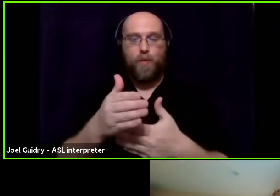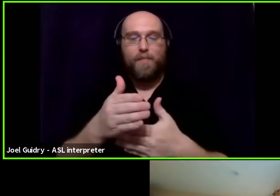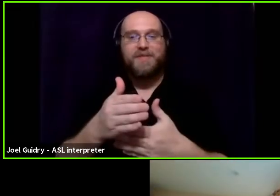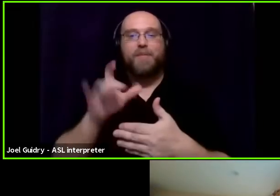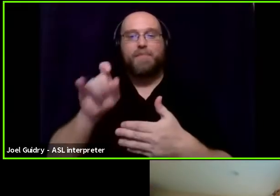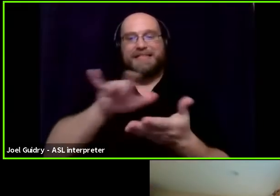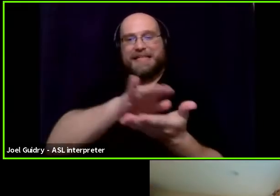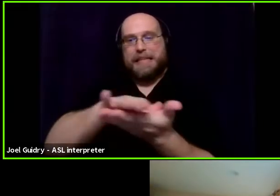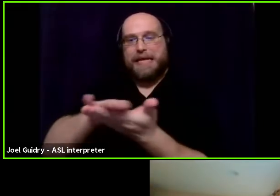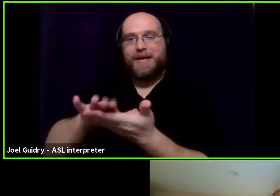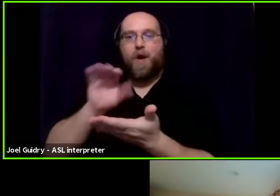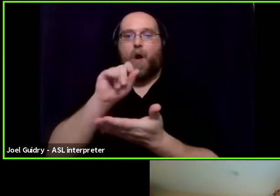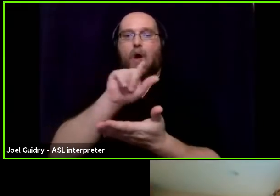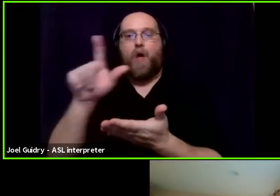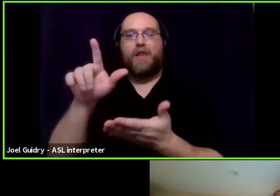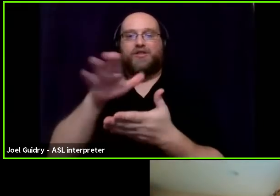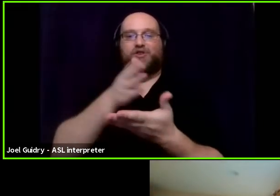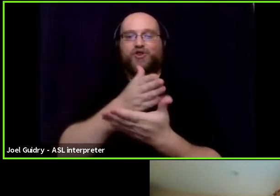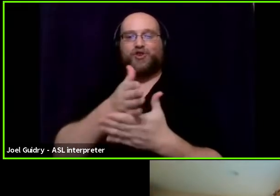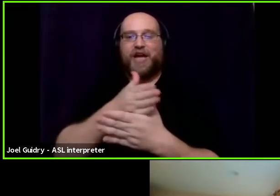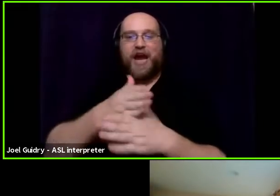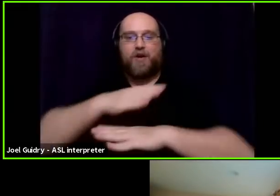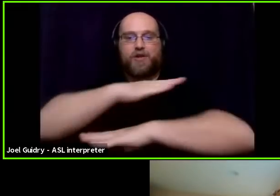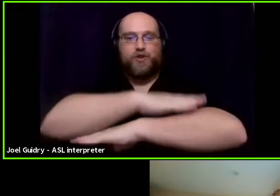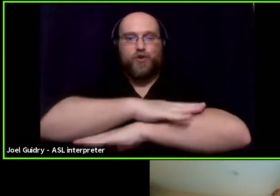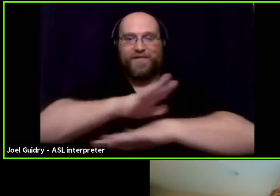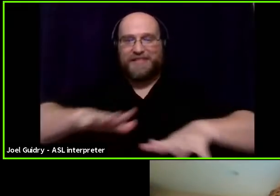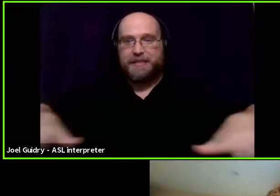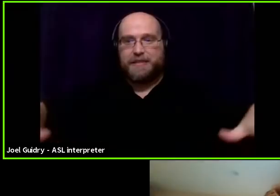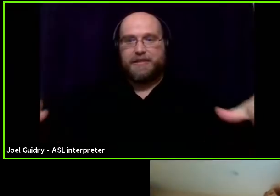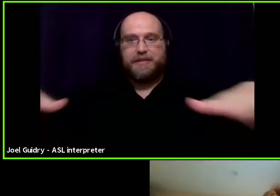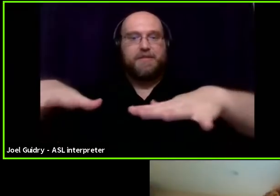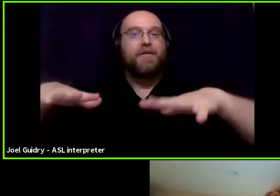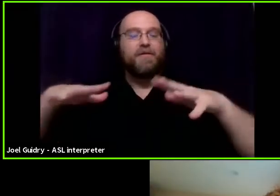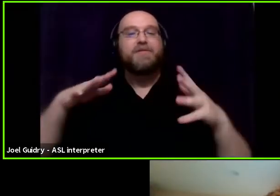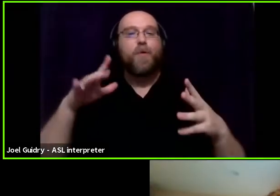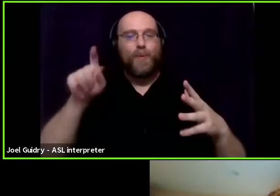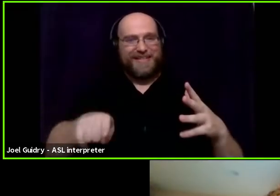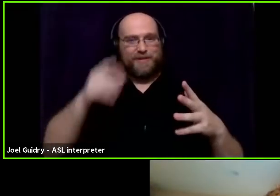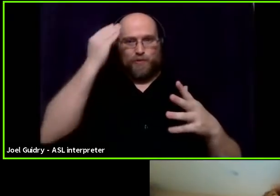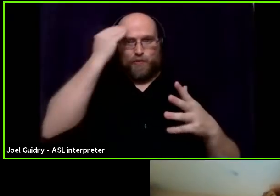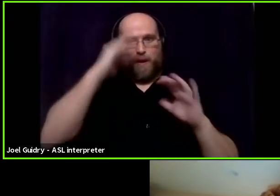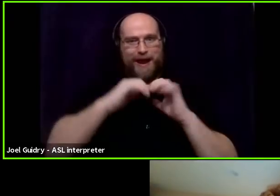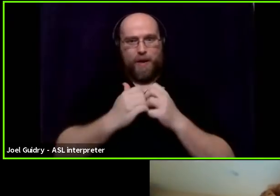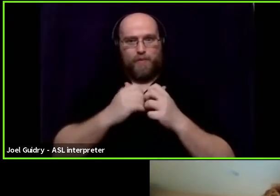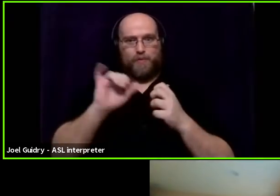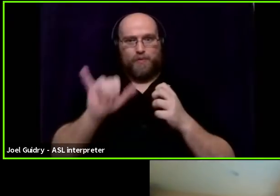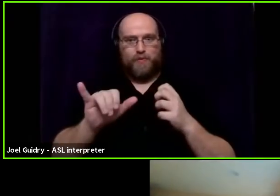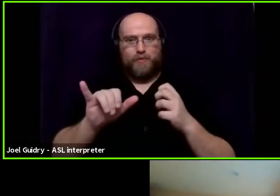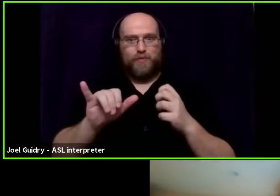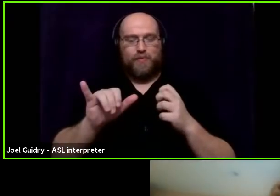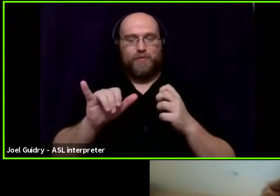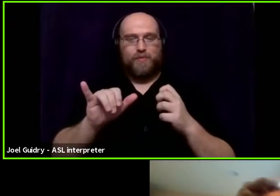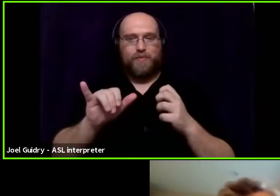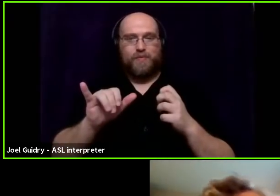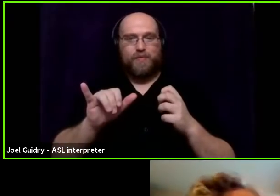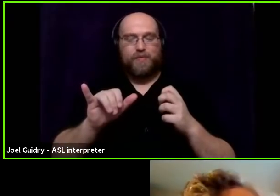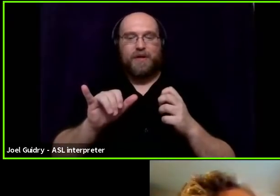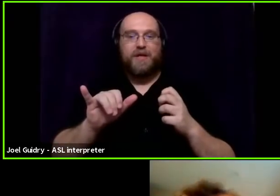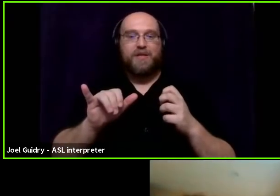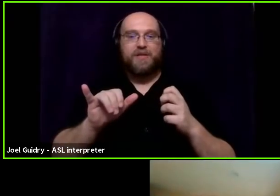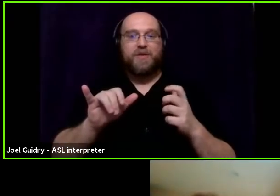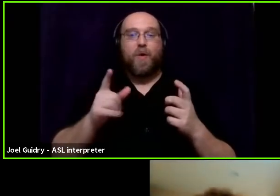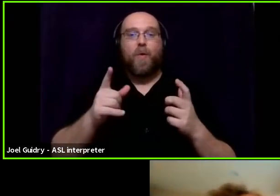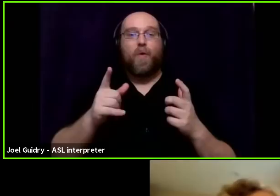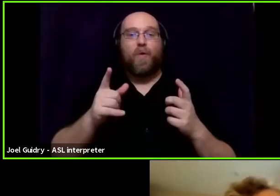And you're going to need to know how to do that. So that training and the tools for doing that are